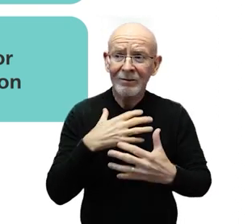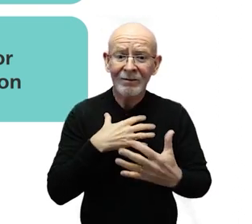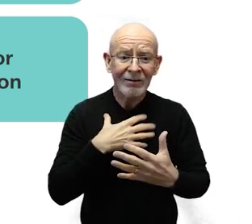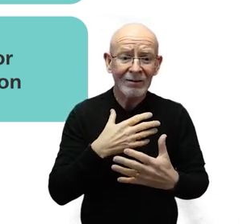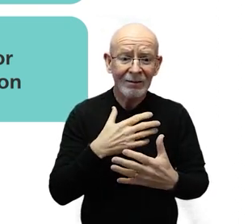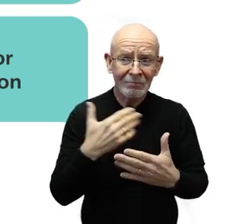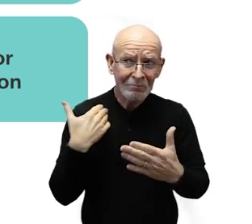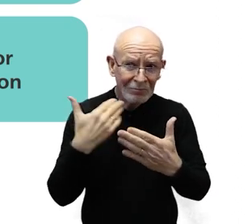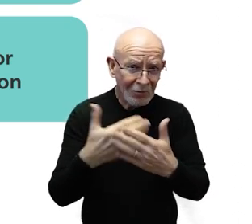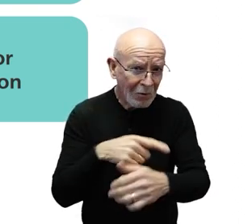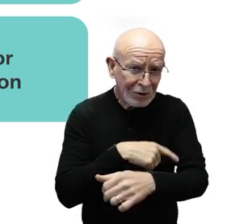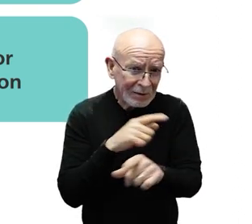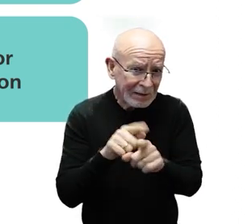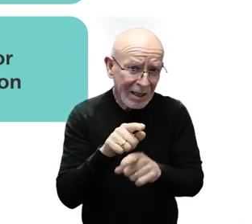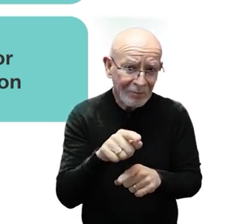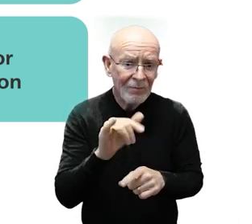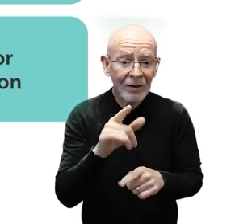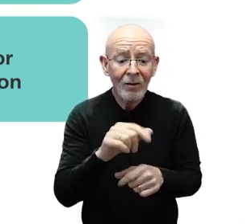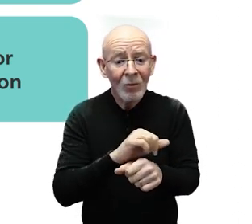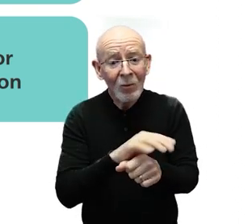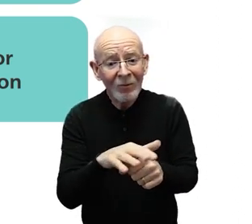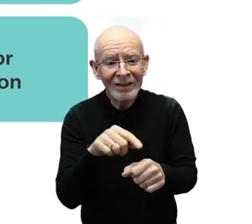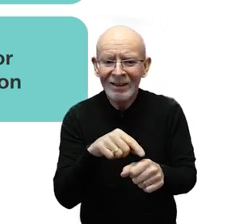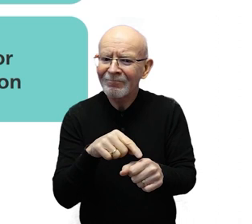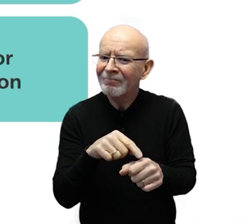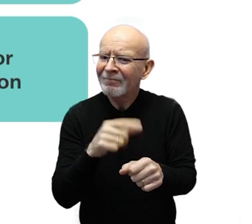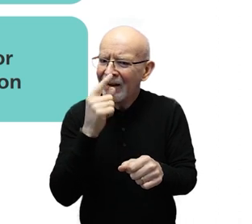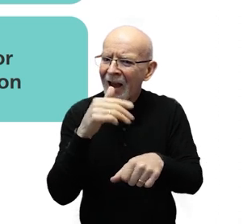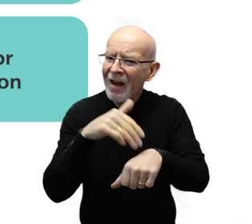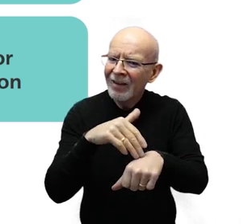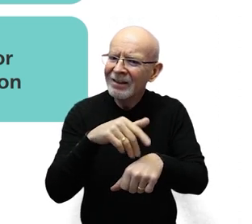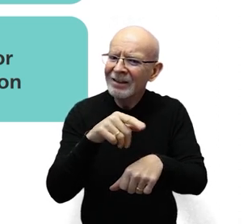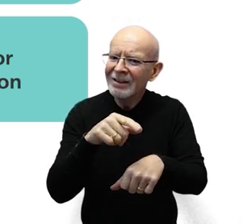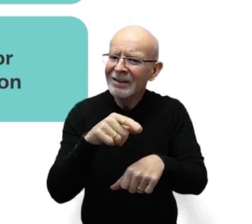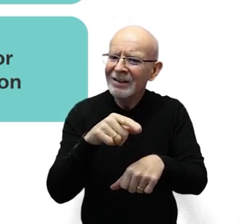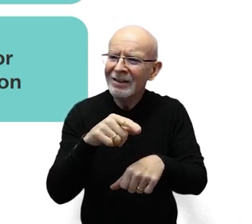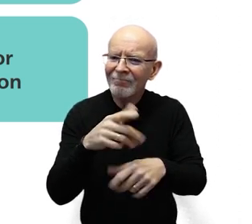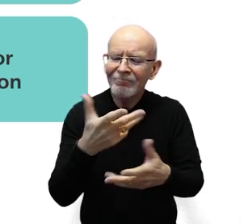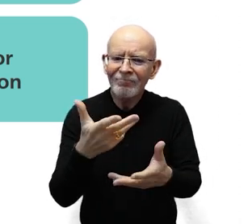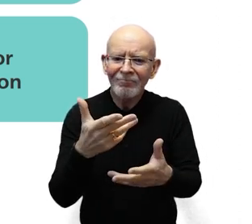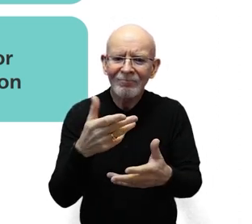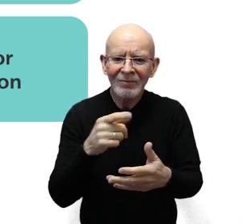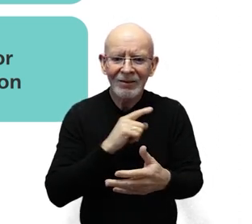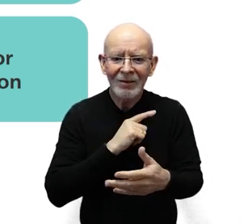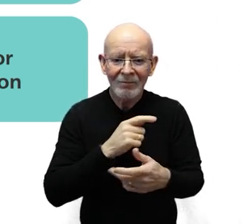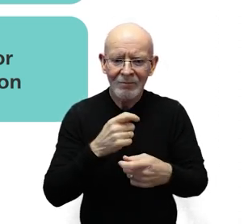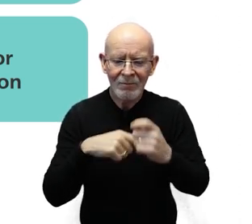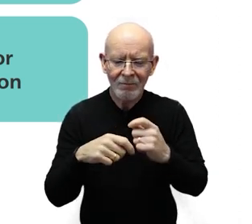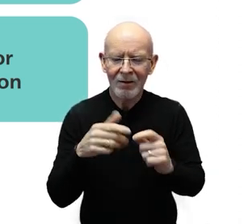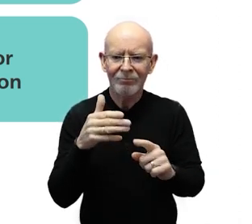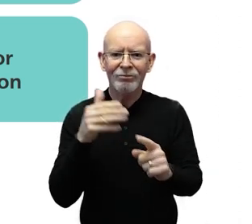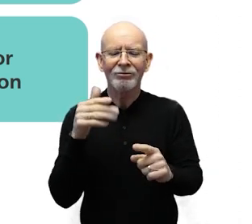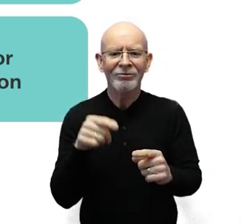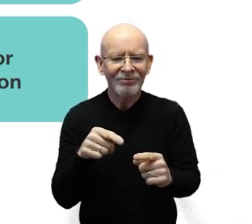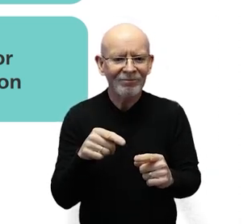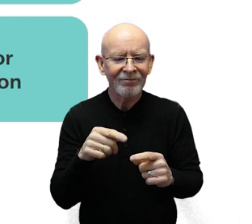time, but your COVID infection meant that your body could no longer compensate for them, and so now you have become symptomatic.